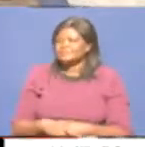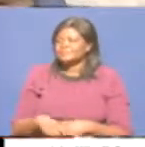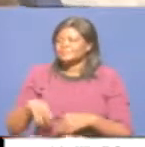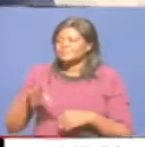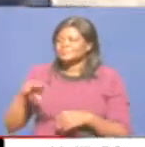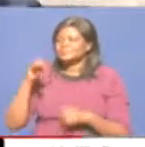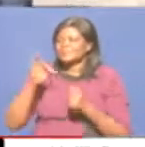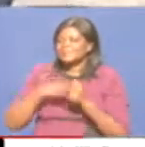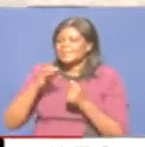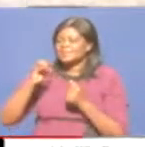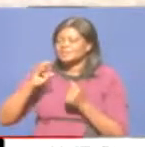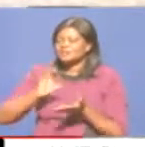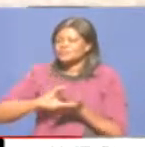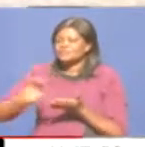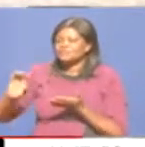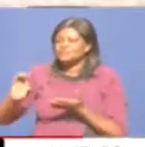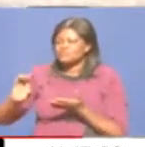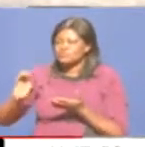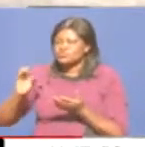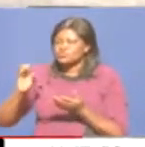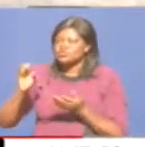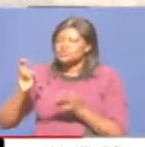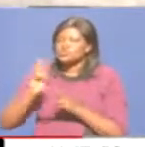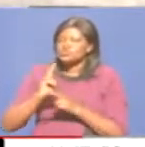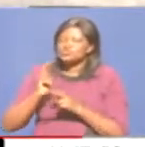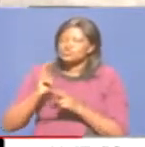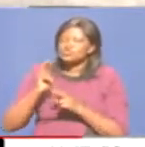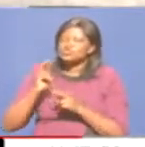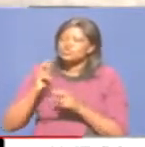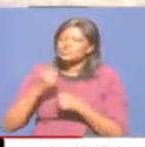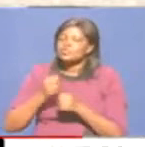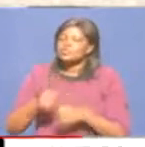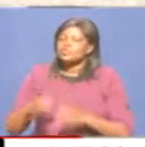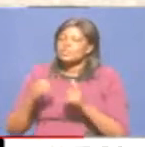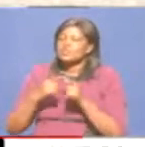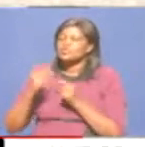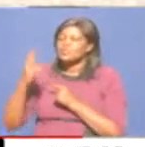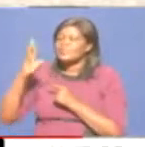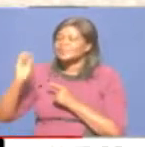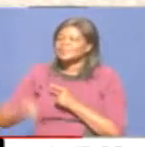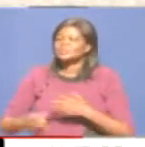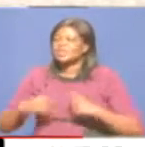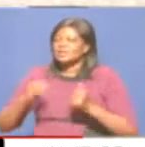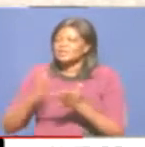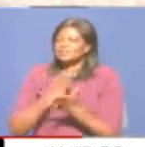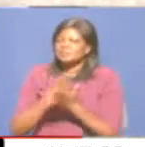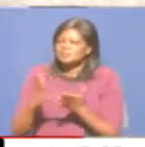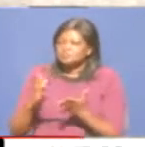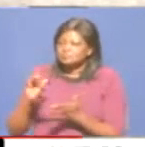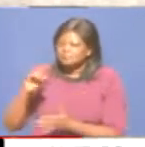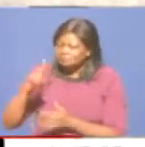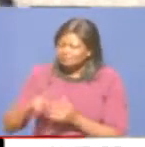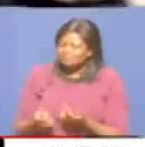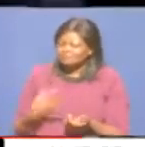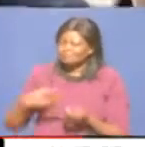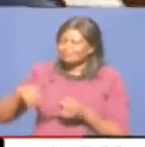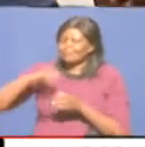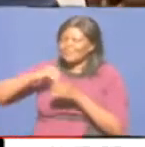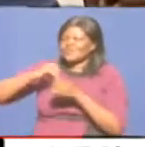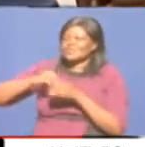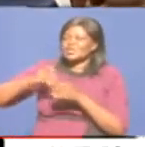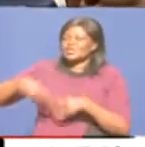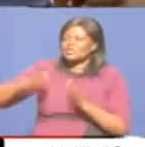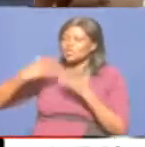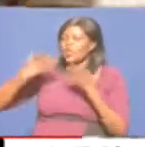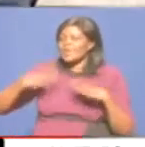of the allocation and put on the roads, and take 2% to put in the health sector? Mm-hmm. Are we investing in roads or in human